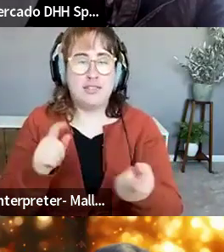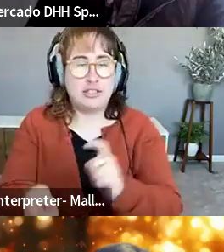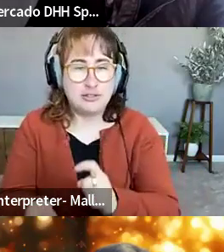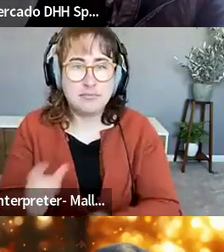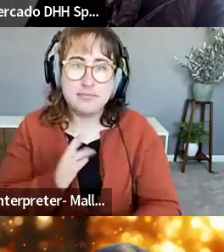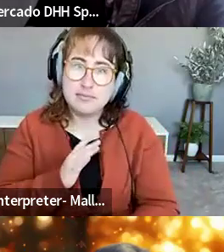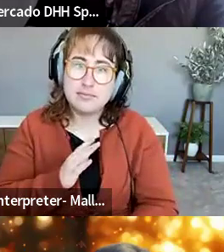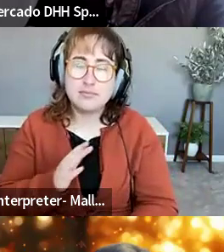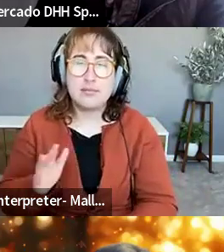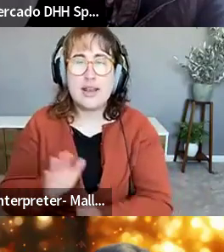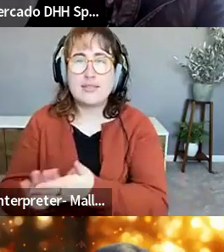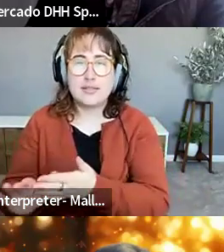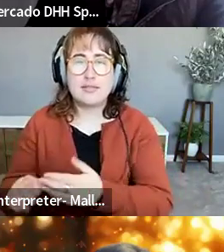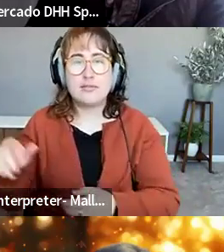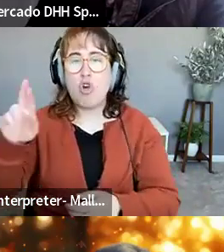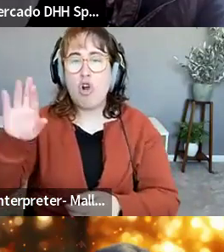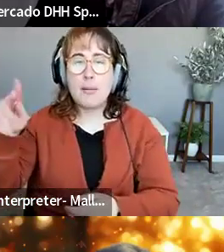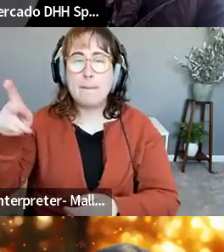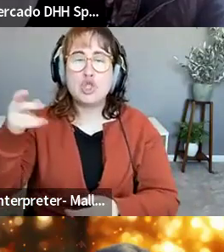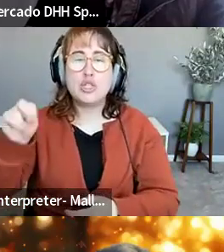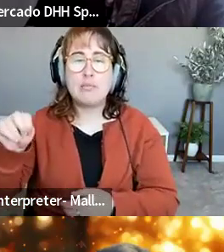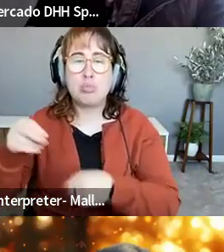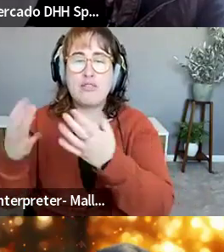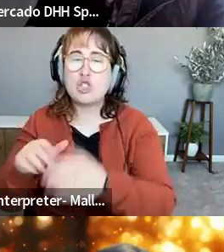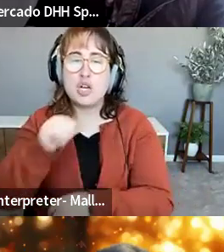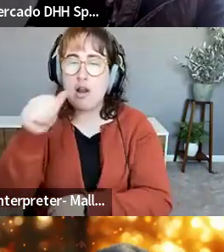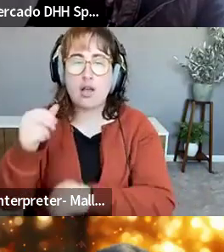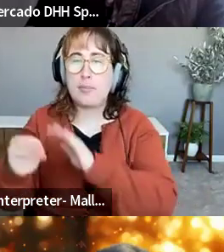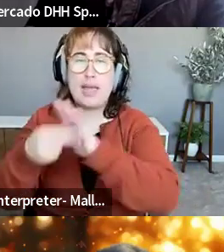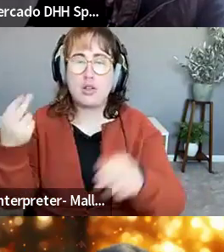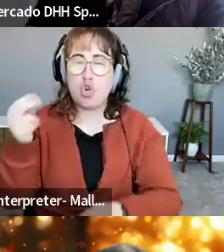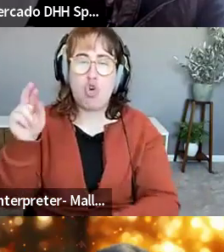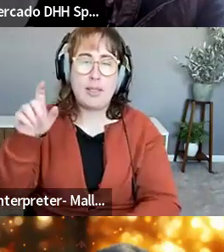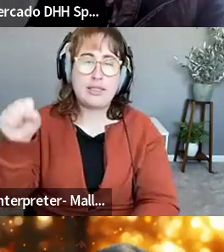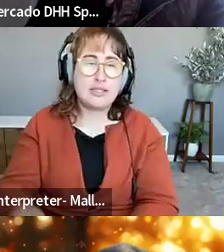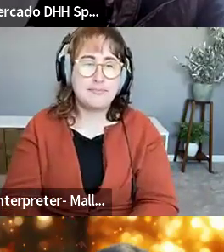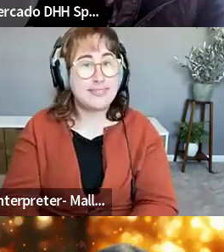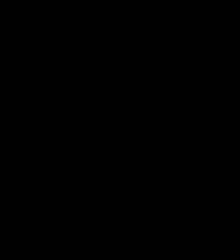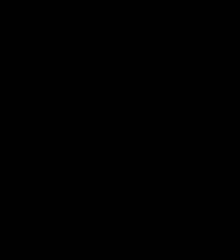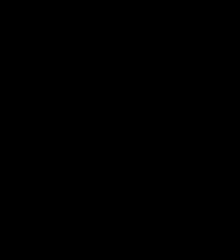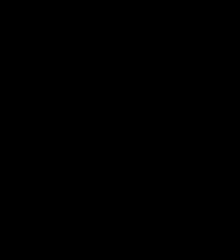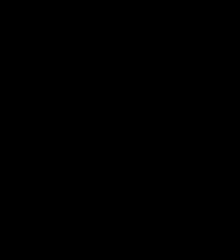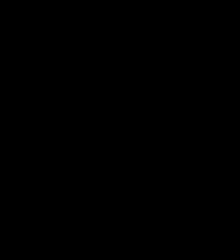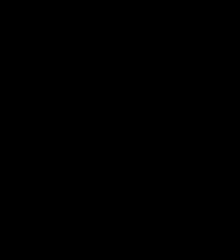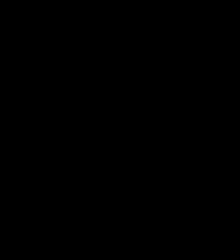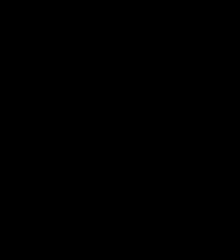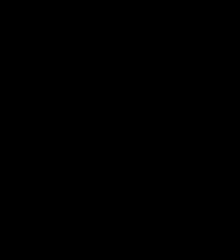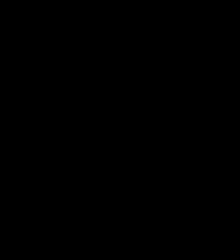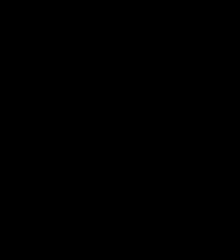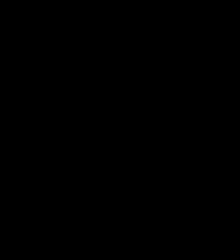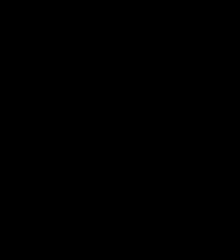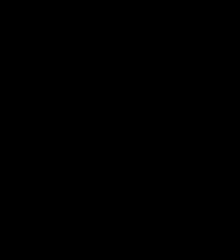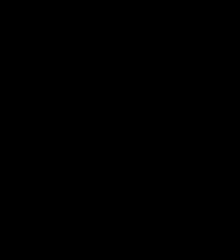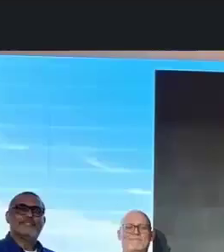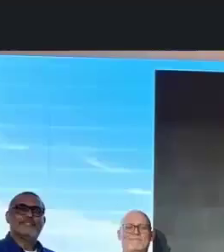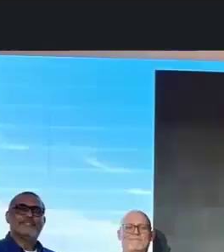our RF pushing providers will not be held harmless going into 2026. So thank you, John, for that time. Awesome.